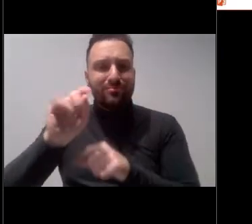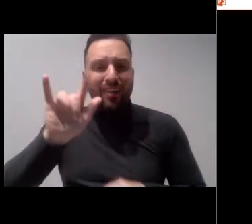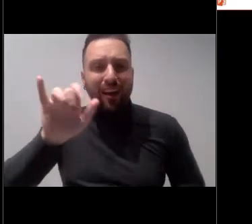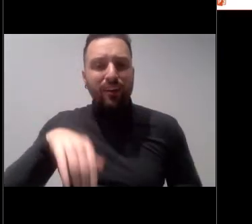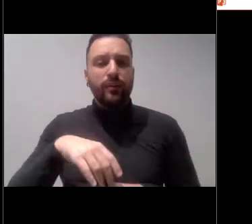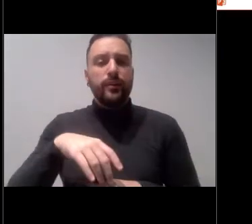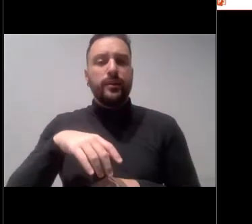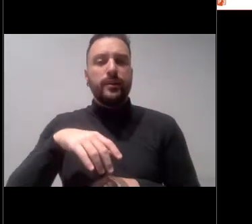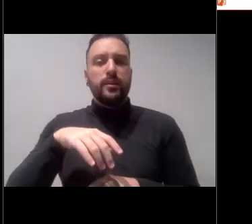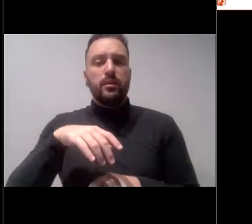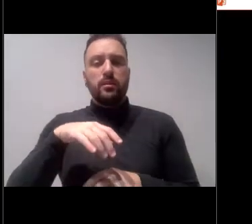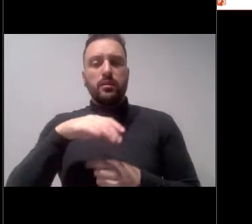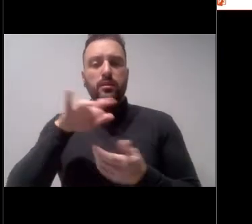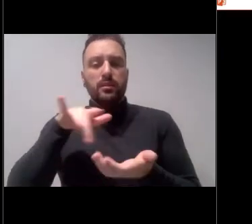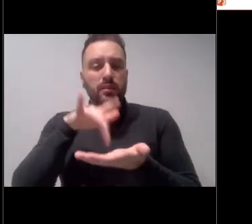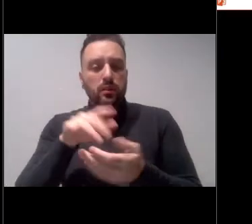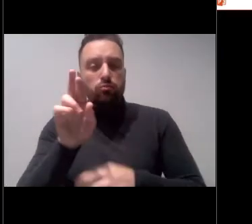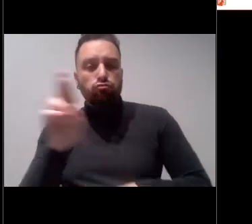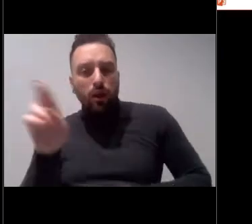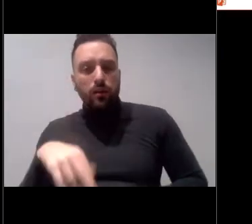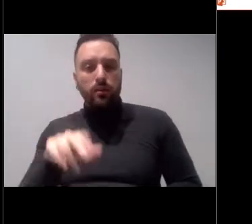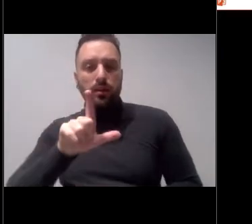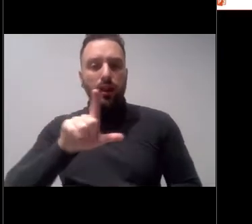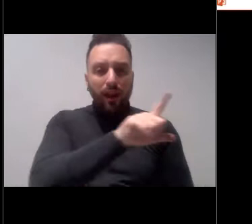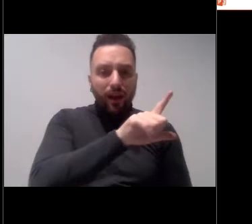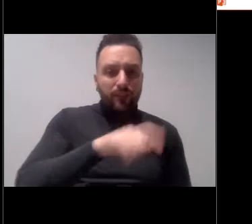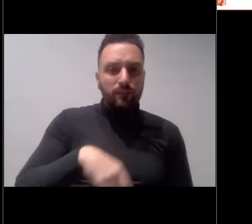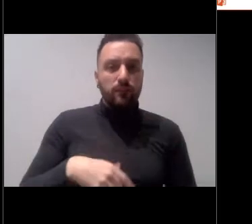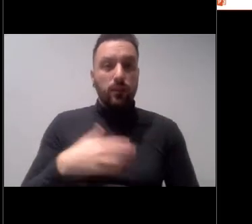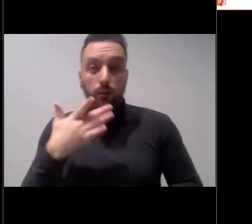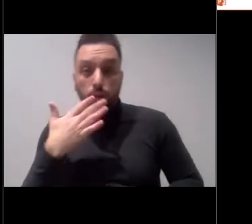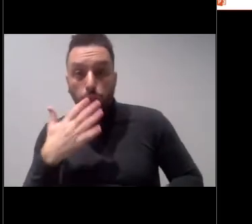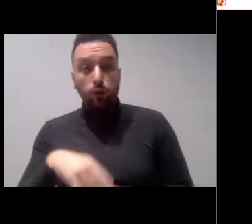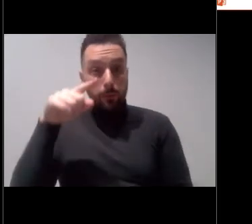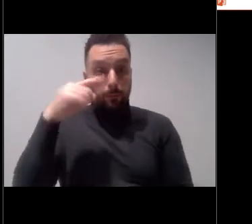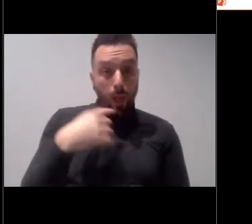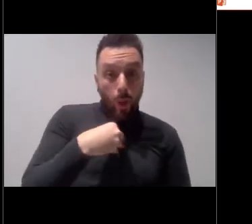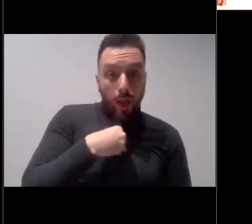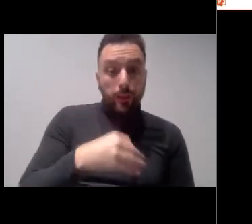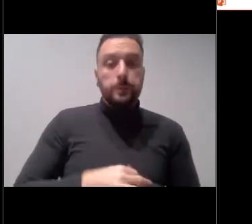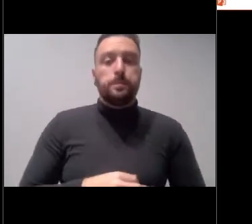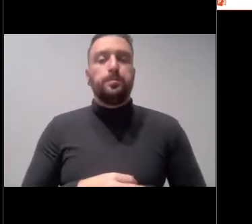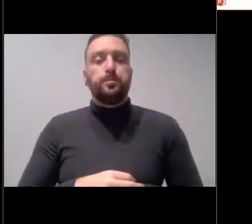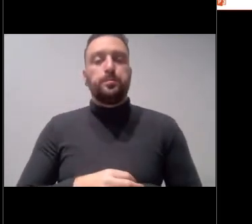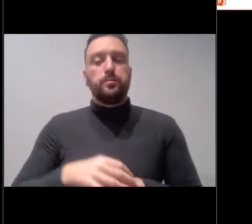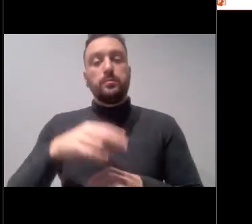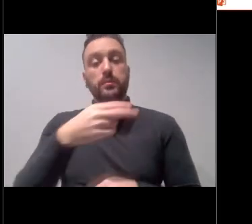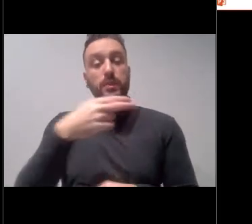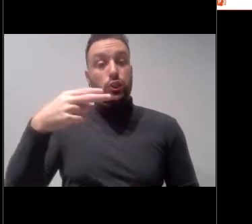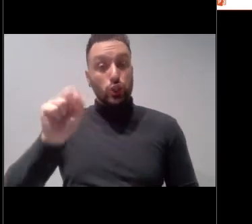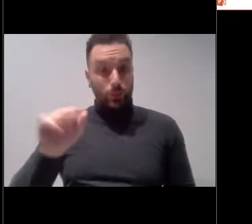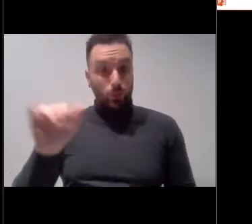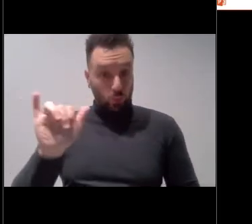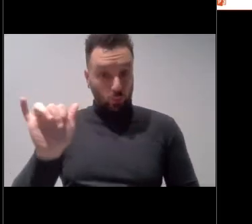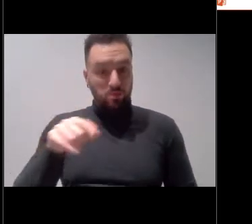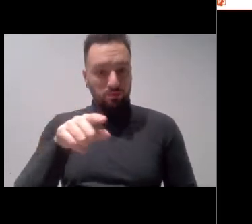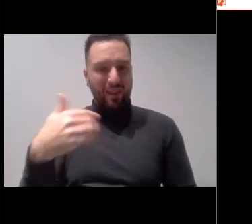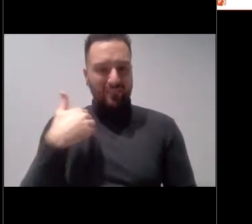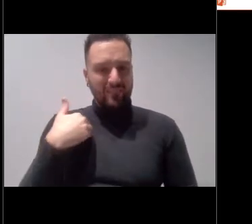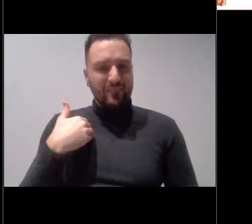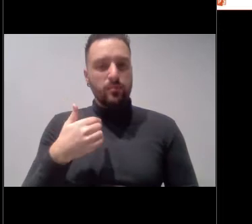a right flush, a left flush, a color, a black and white. HHS too has